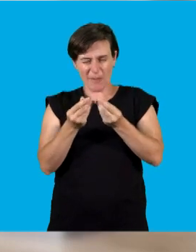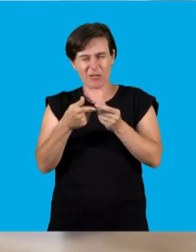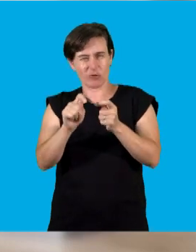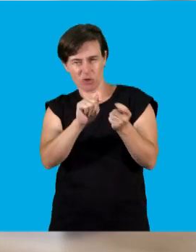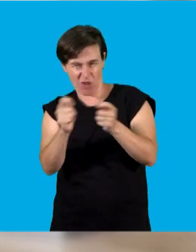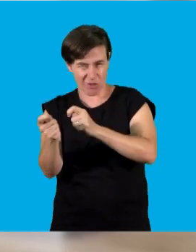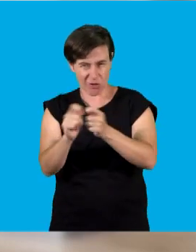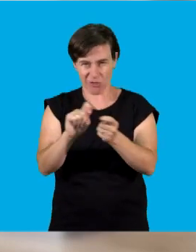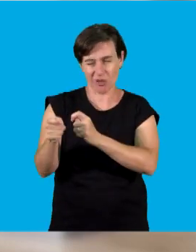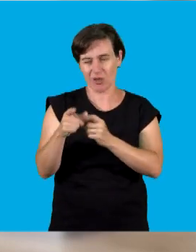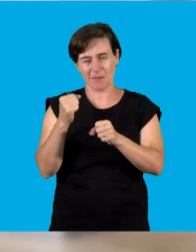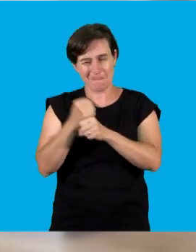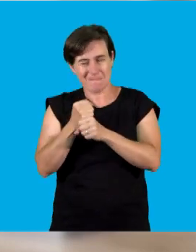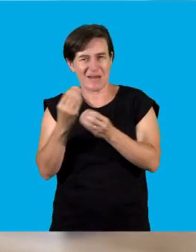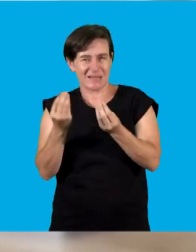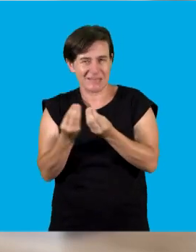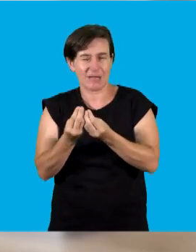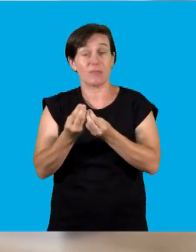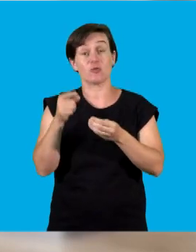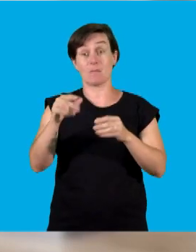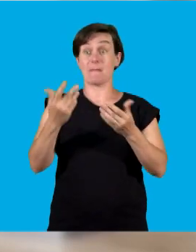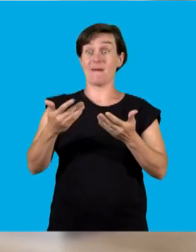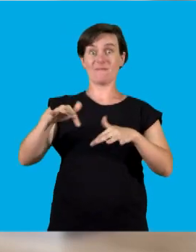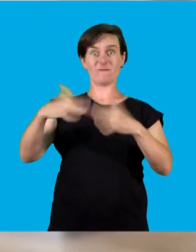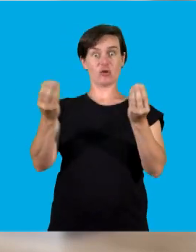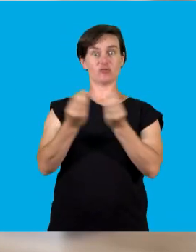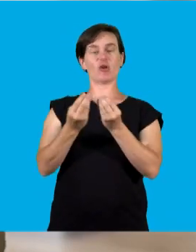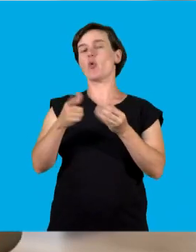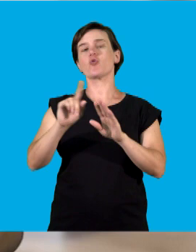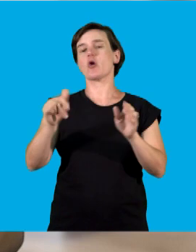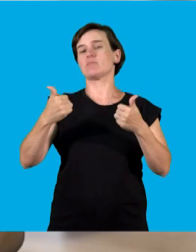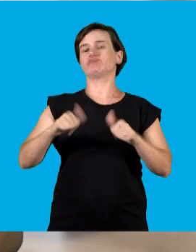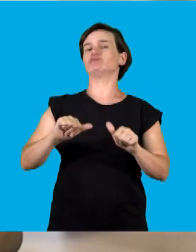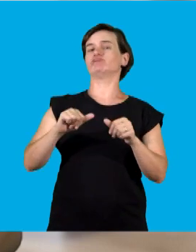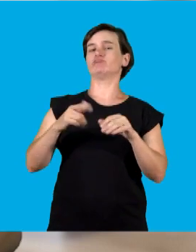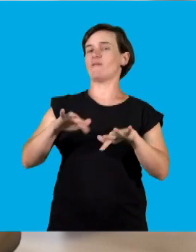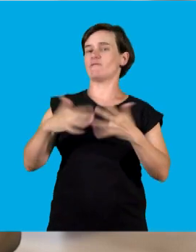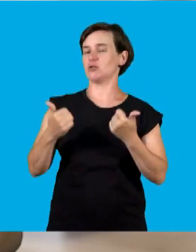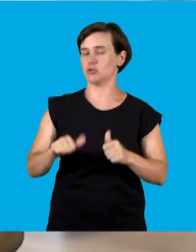to be transformed to finished or unfinished goods and or products.